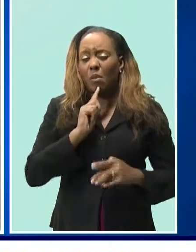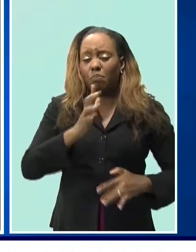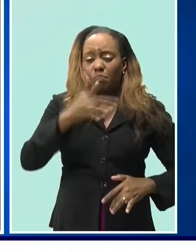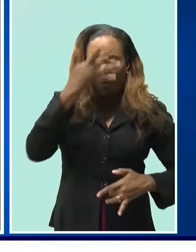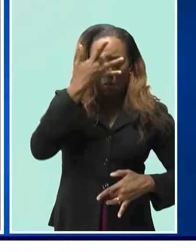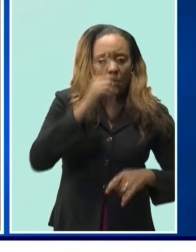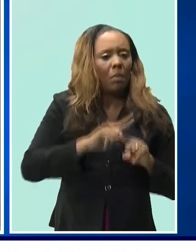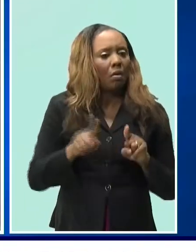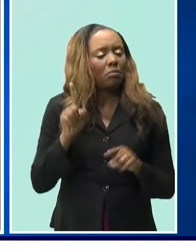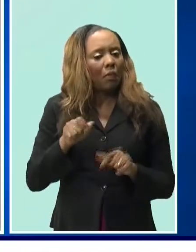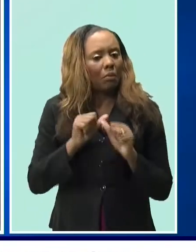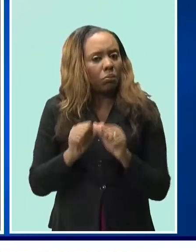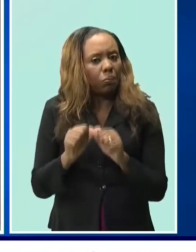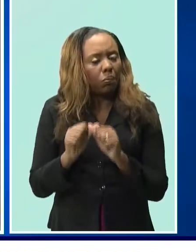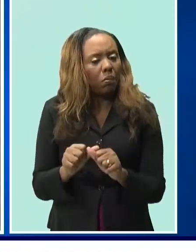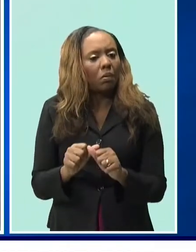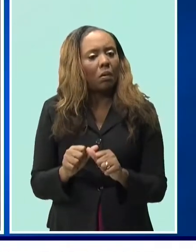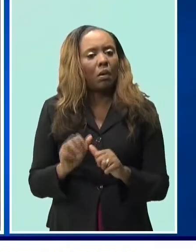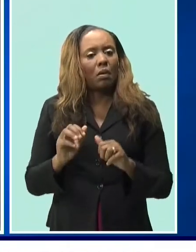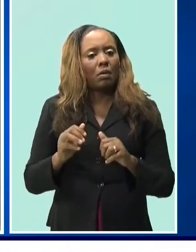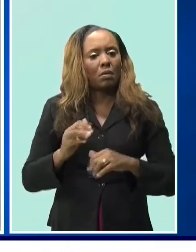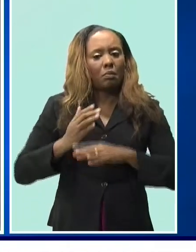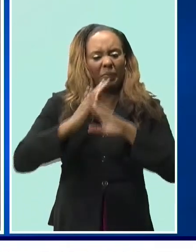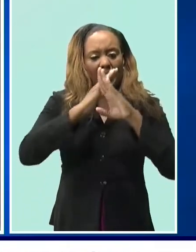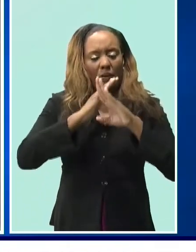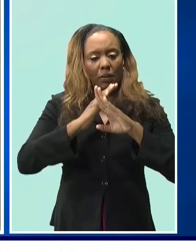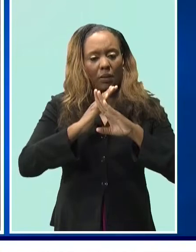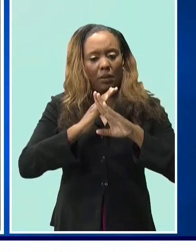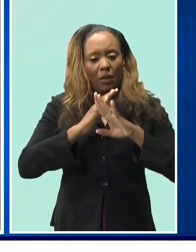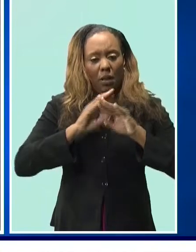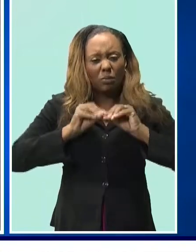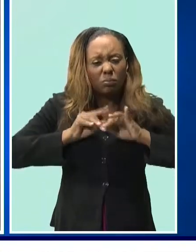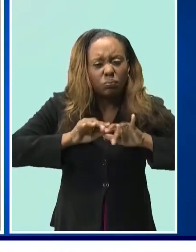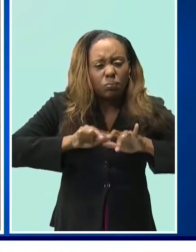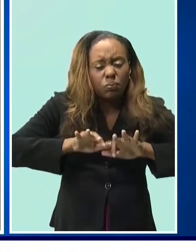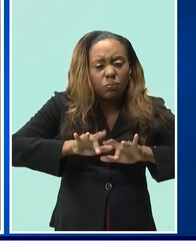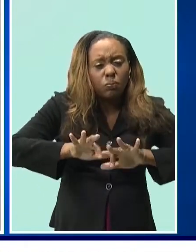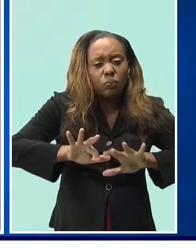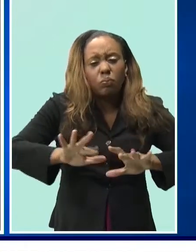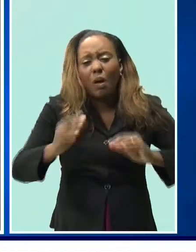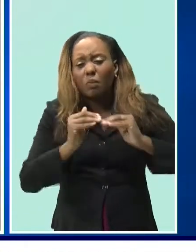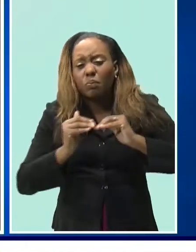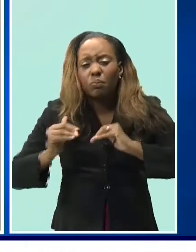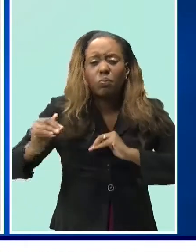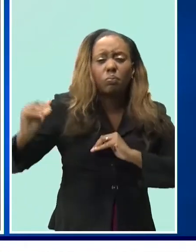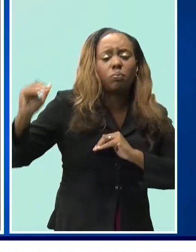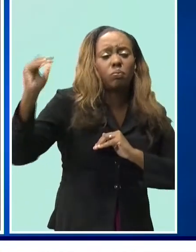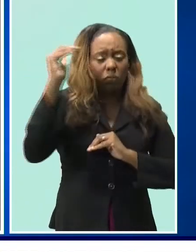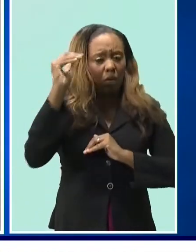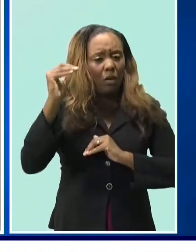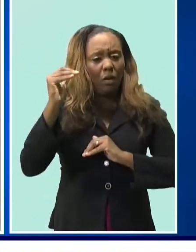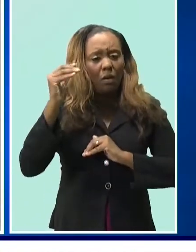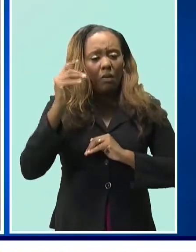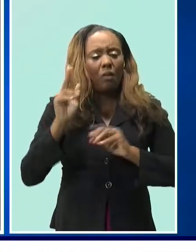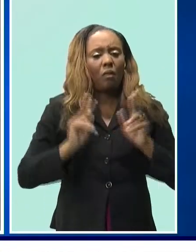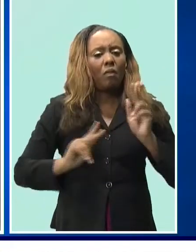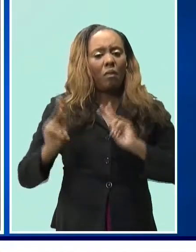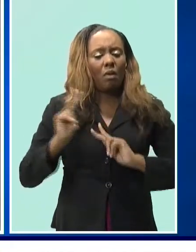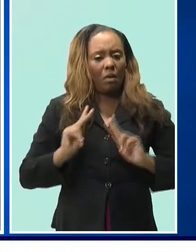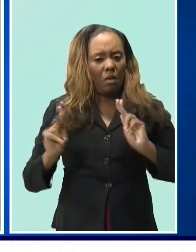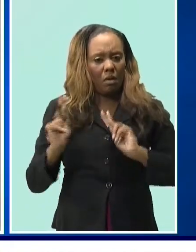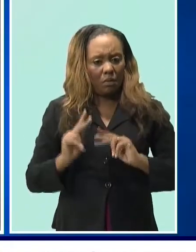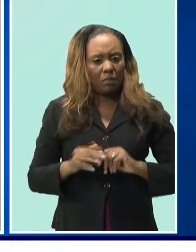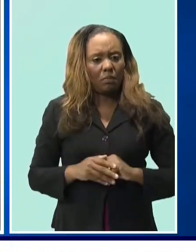put in place in order to prevent an exponential growth and overwhelming our healthcare system in Barbados. All